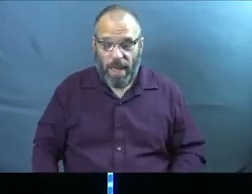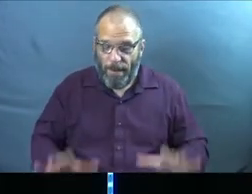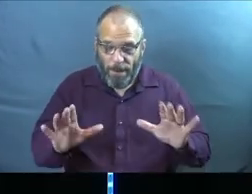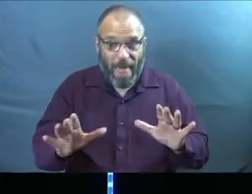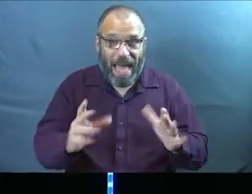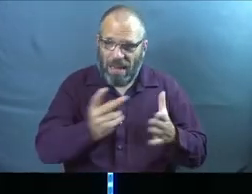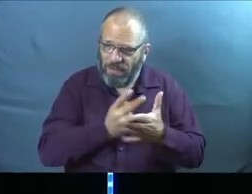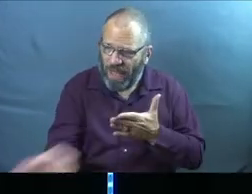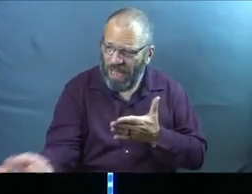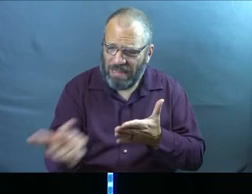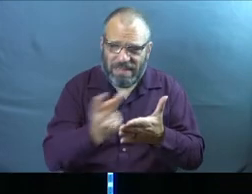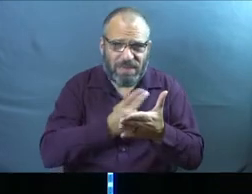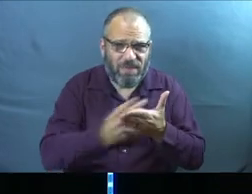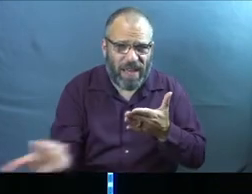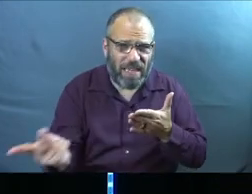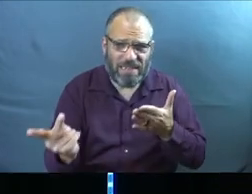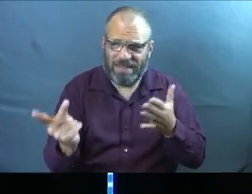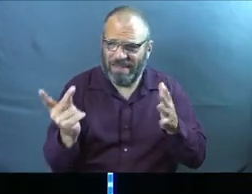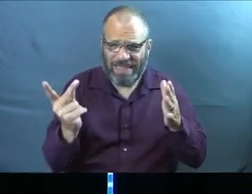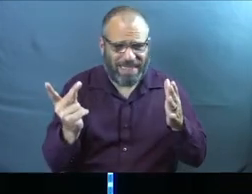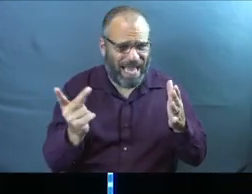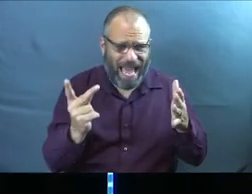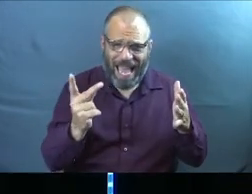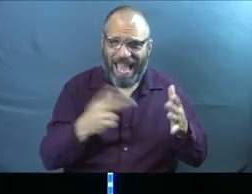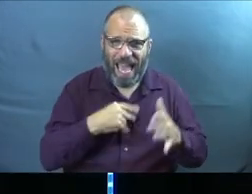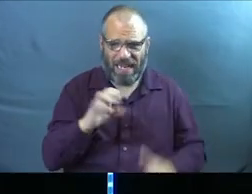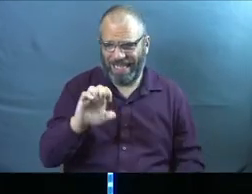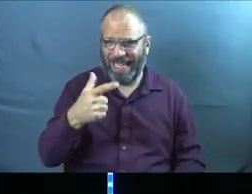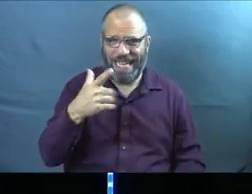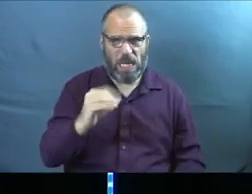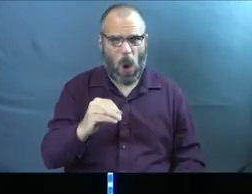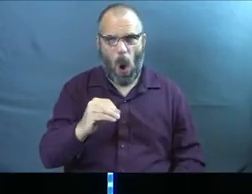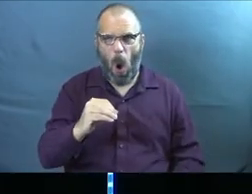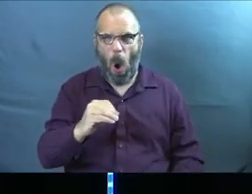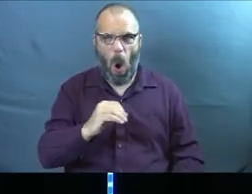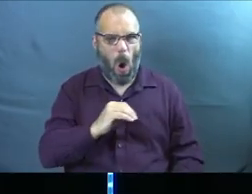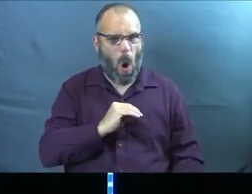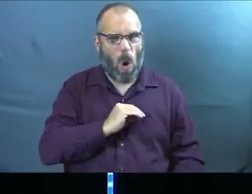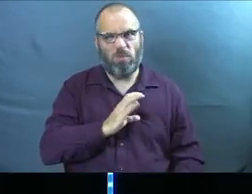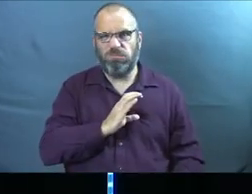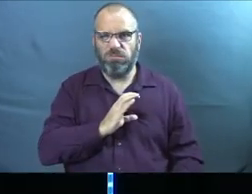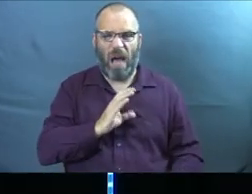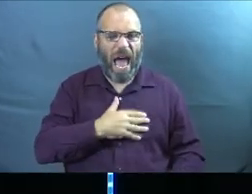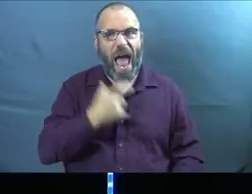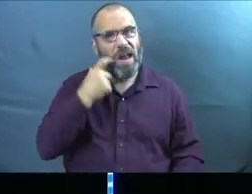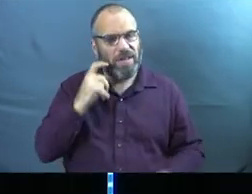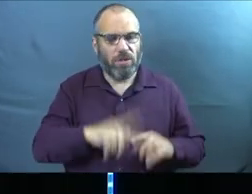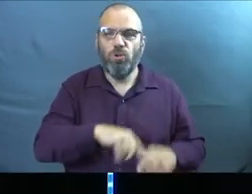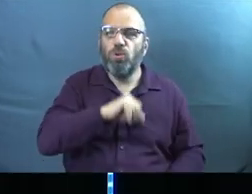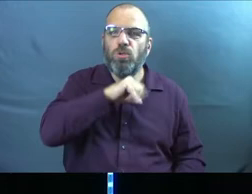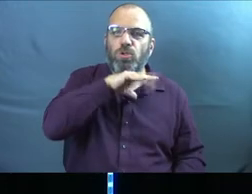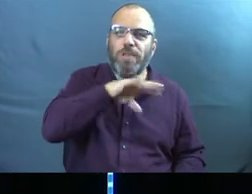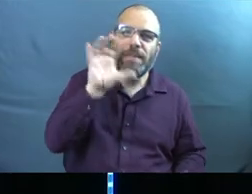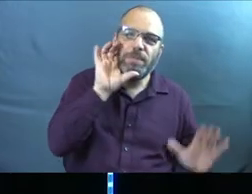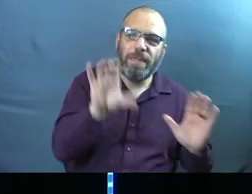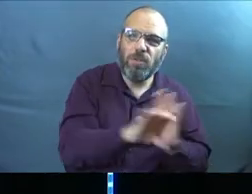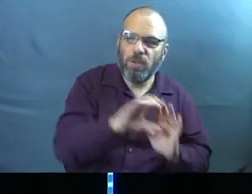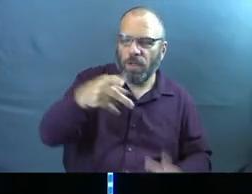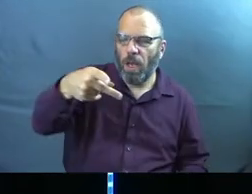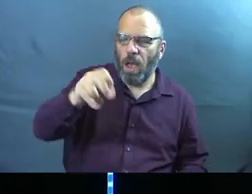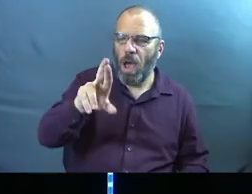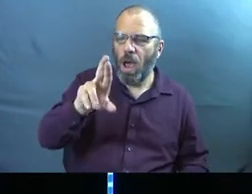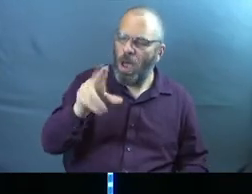I was failing all the time. I had an out-of-control ego. I had an addiction to pornography. I